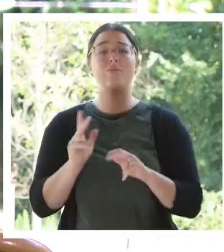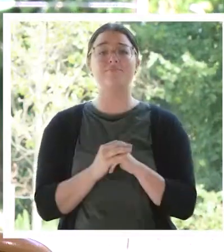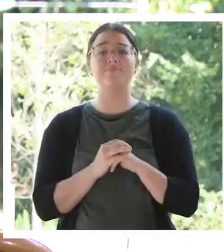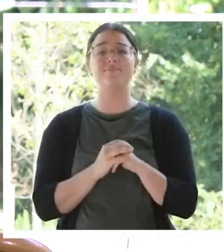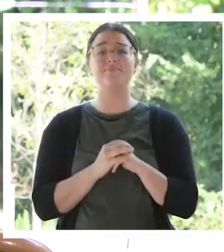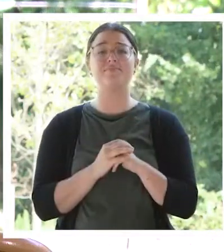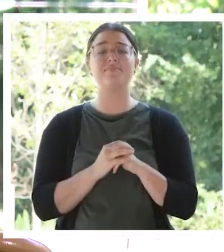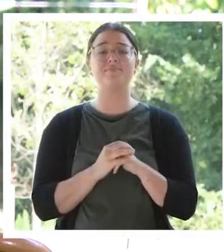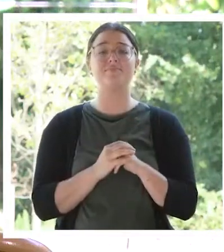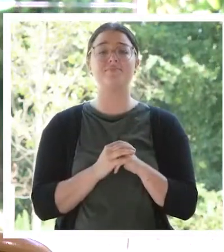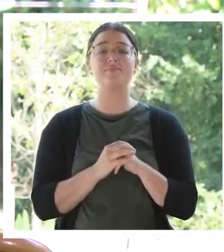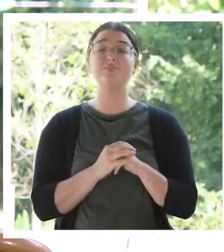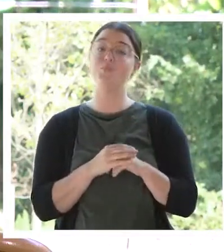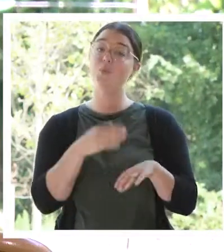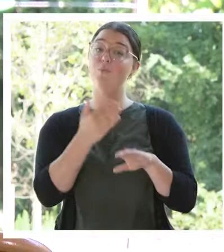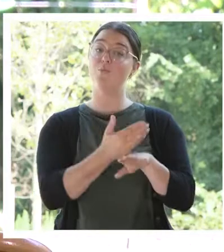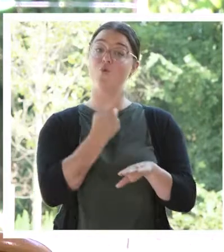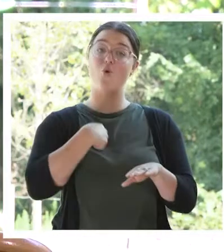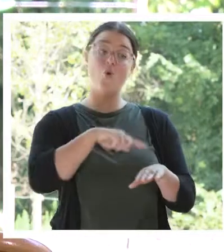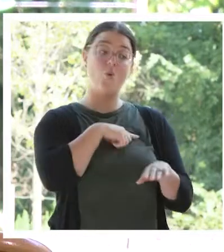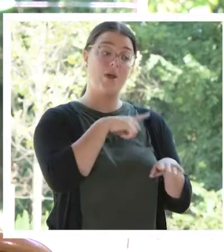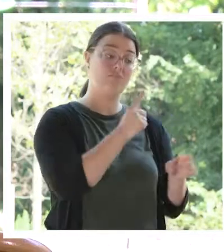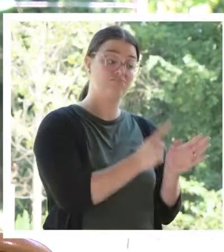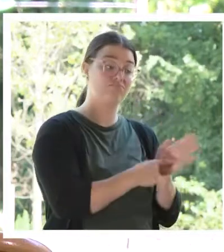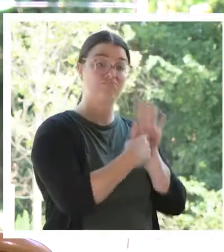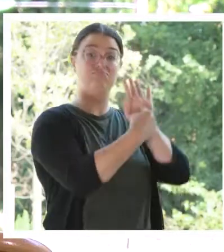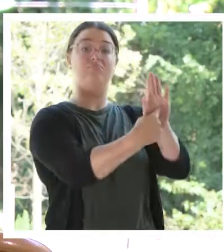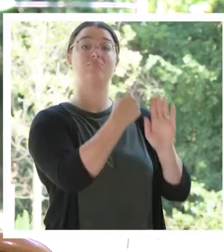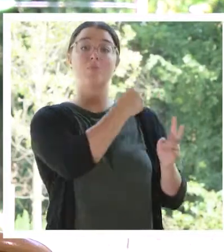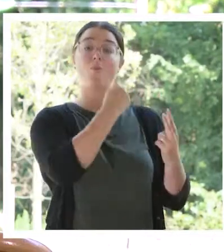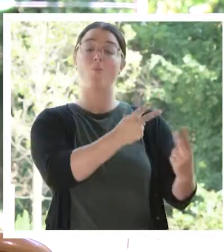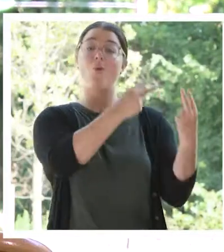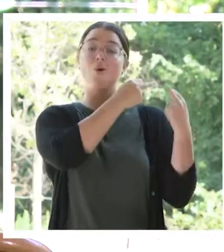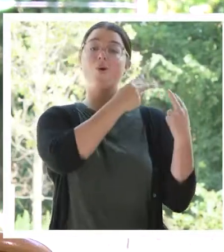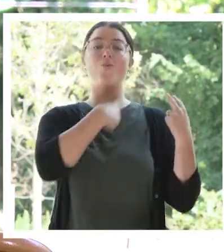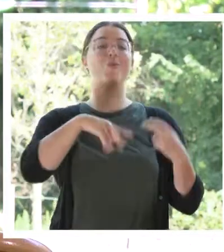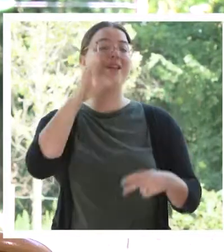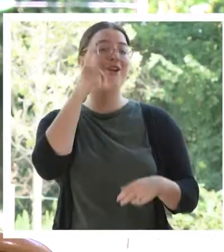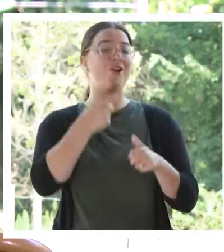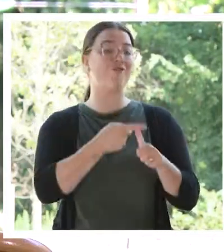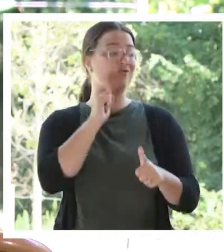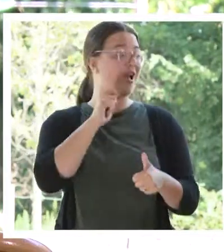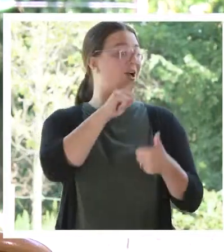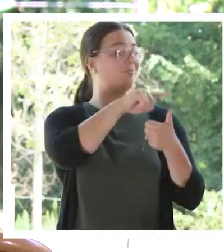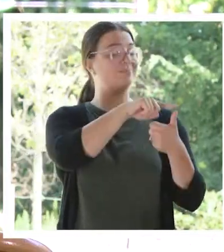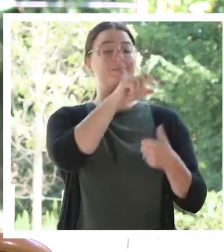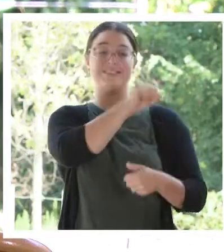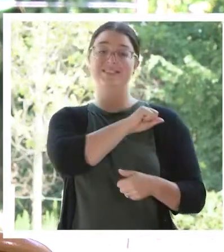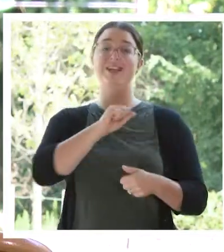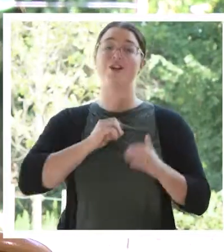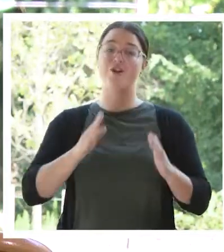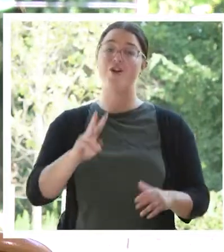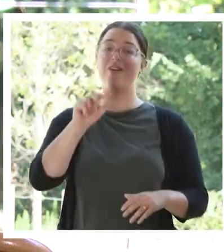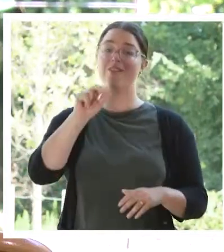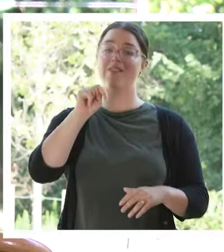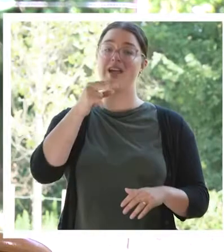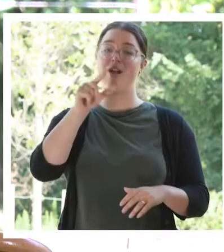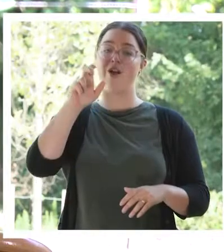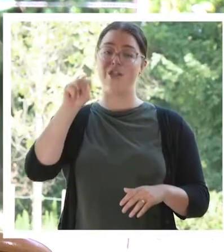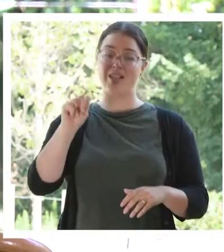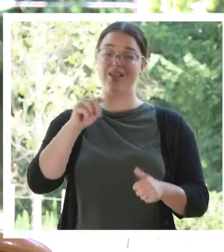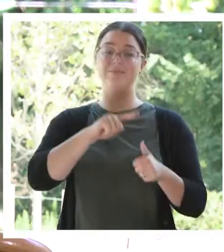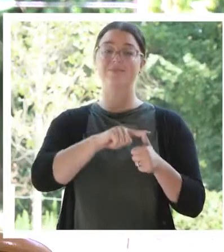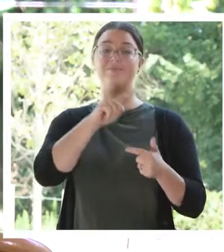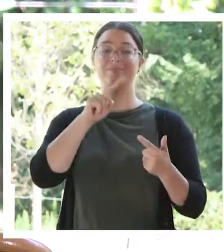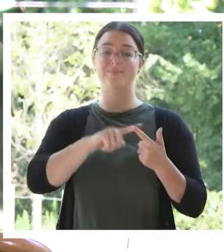we're going to hear from Senator Van Hollen. And then after the Senator, Cheryl Chaffee, who is the Senior Vice President and Chief Operating Officer